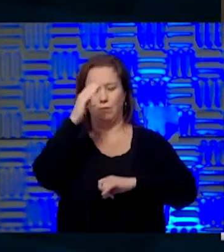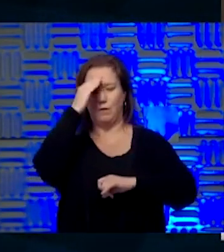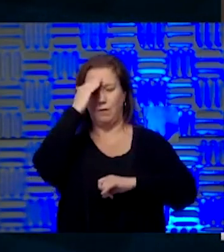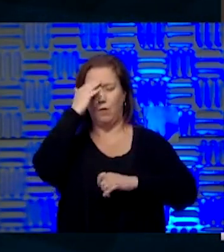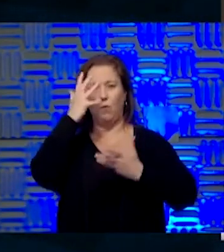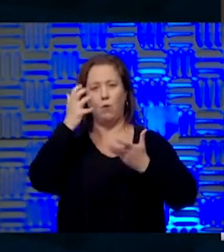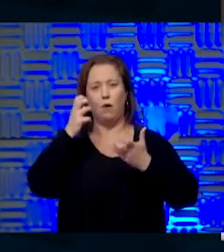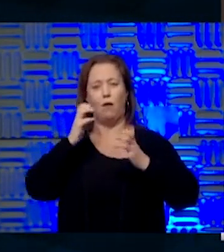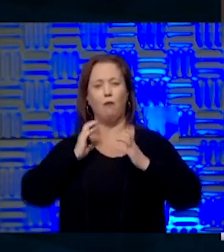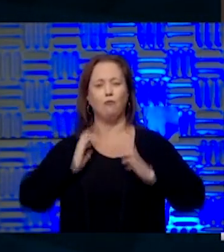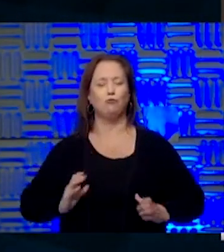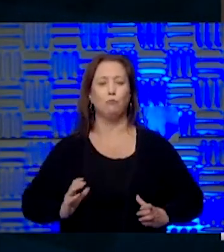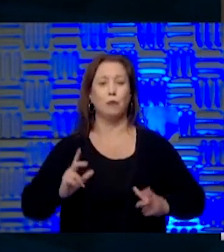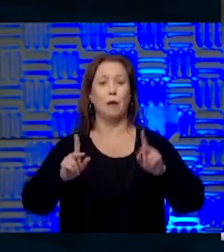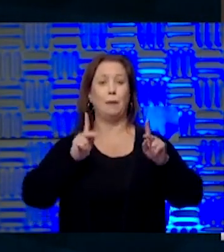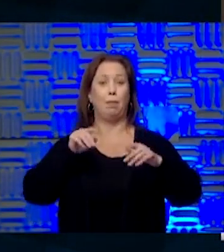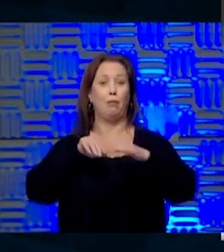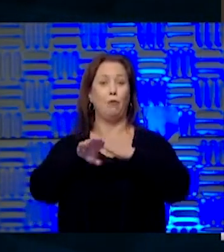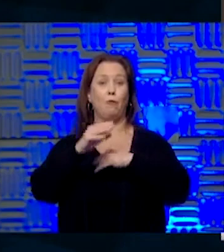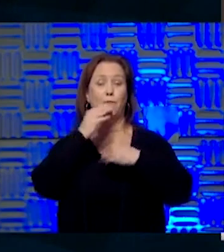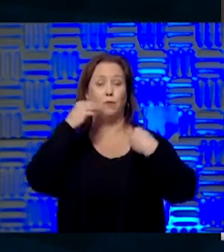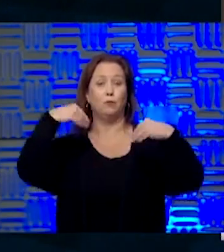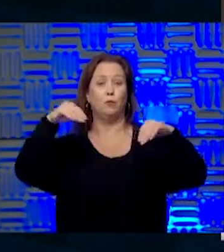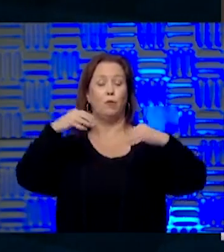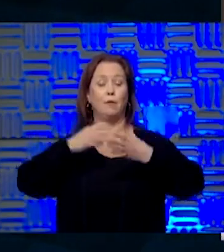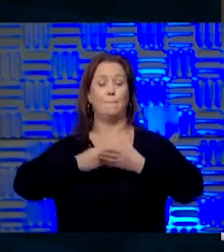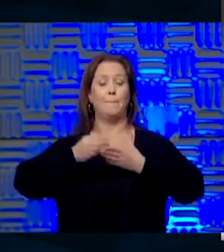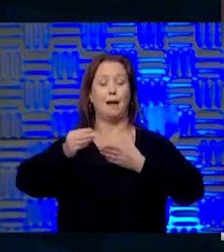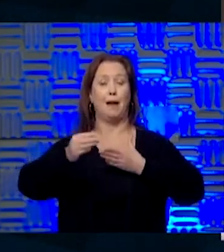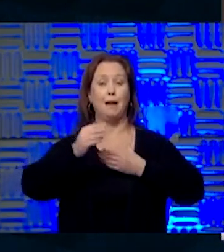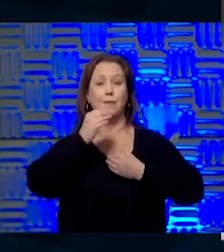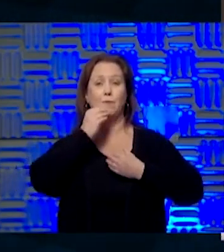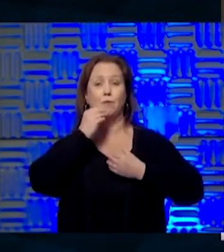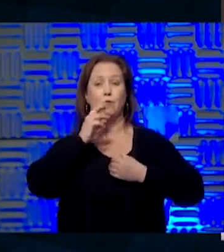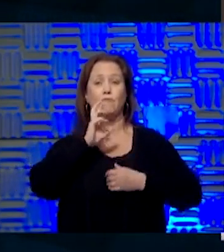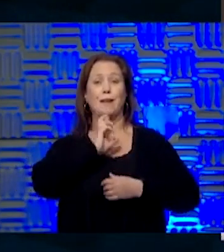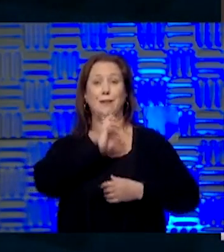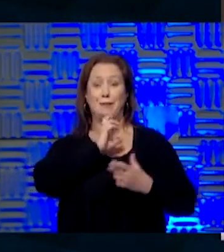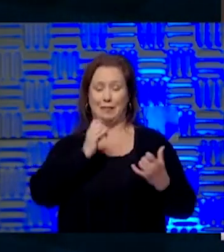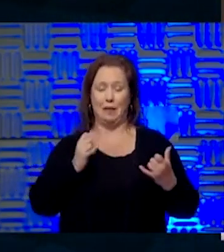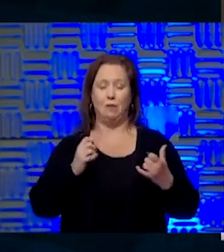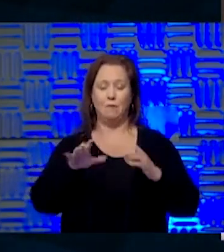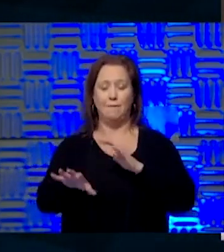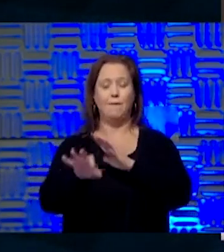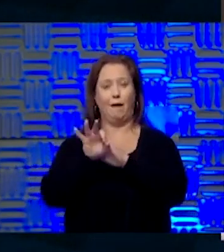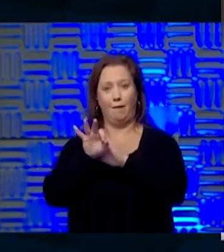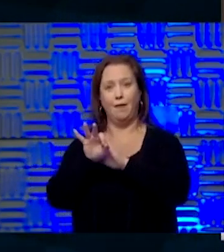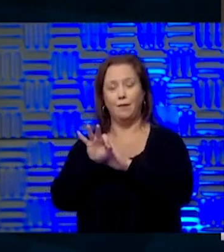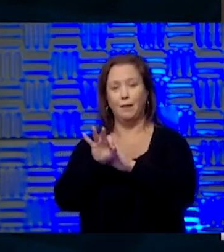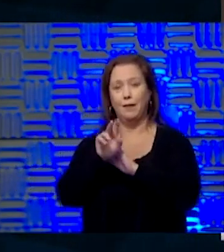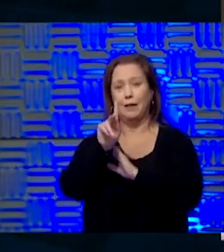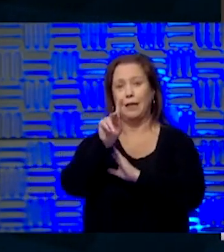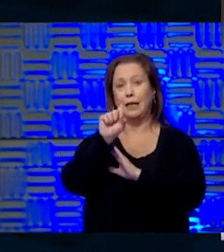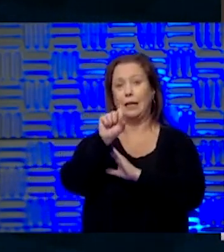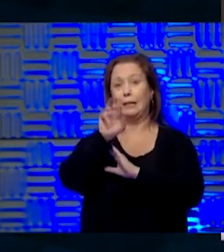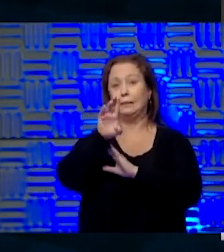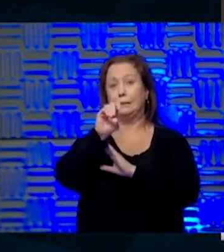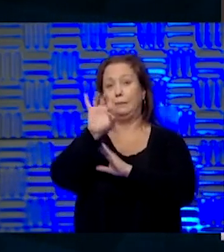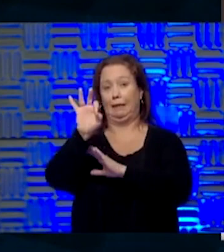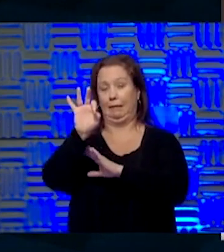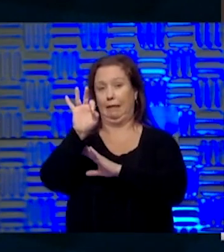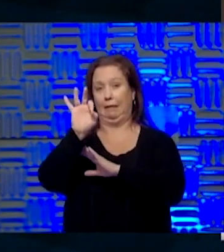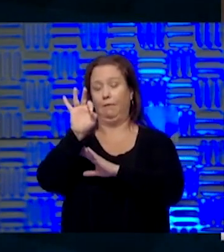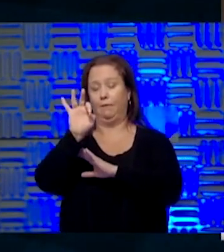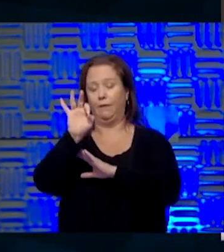want our consumers, people who go to the grocery store, to be able to find grocery stores and restaurants now to be able to find Kansas beef on